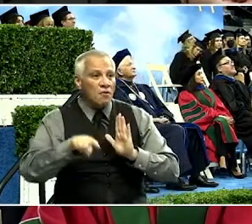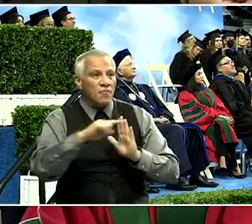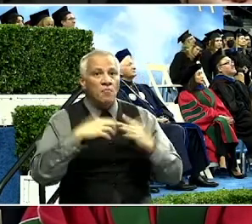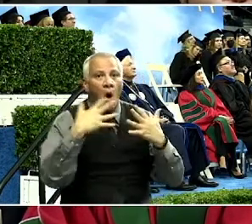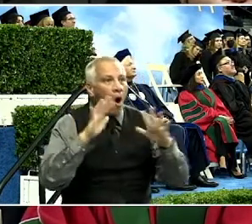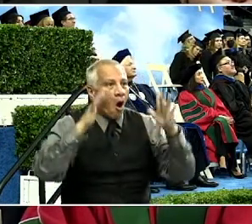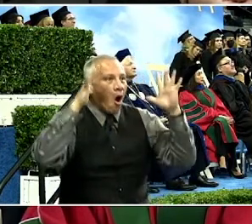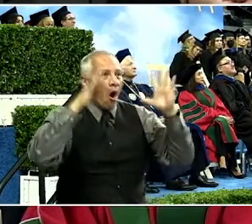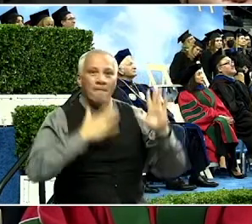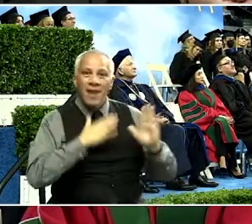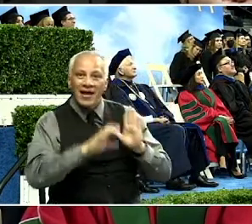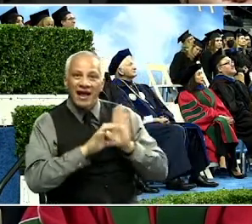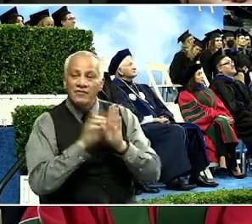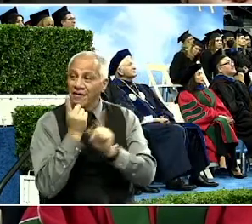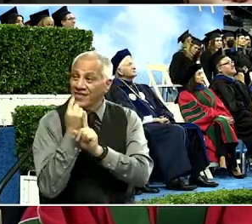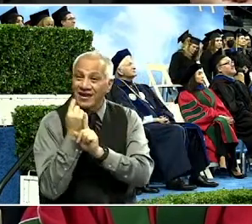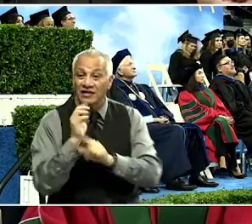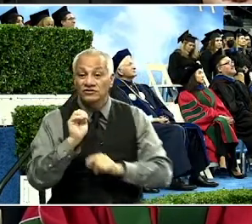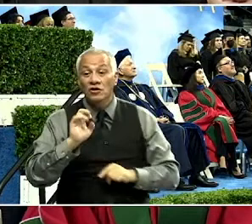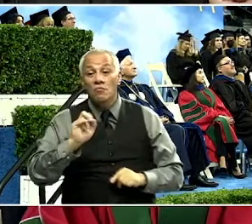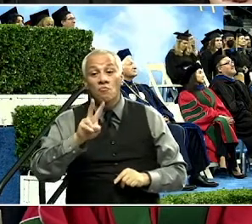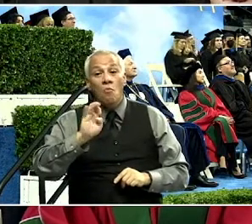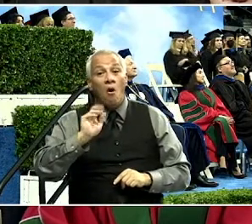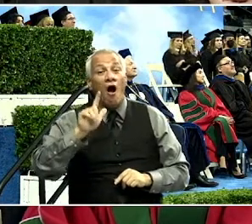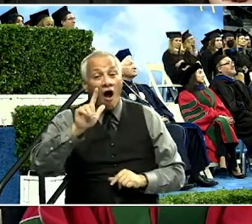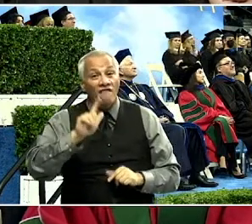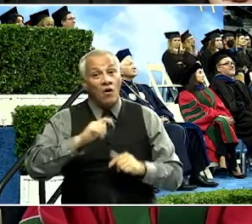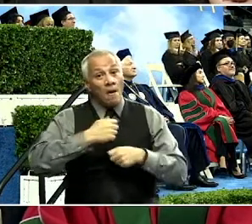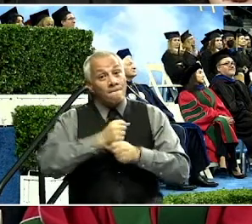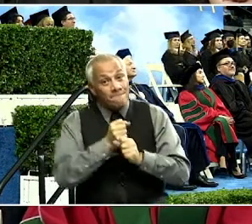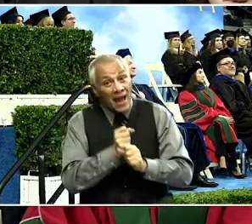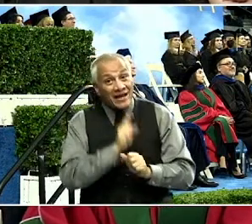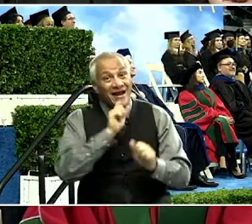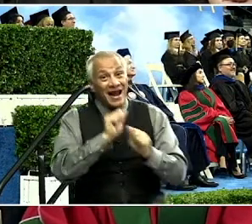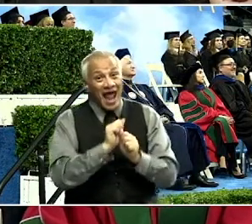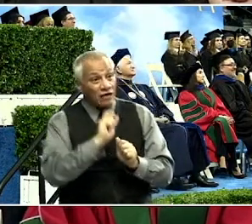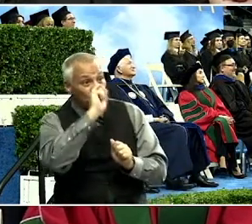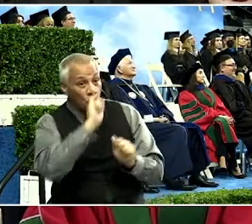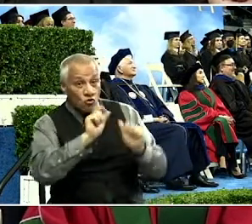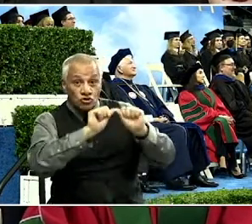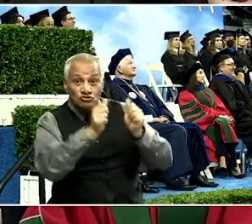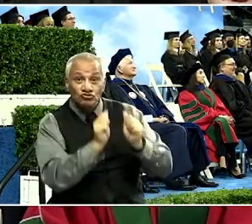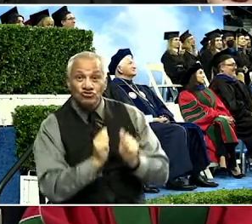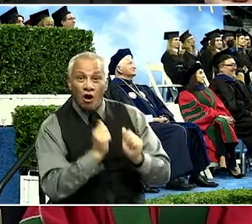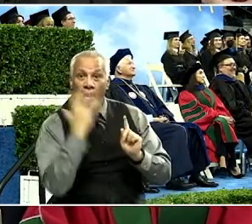just last year, Marvel Legends released a Jimmy Woo action figure in my likeness.